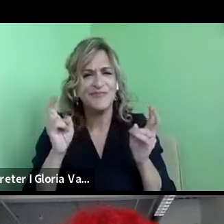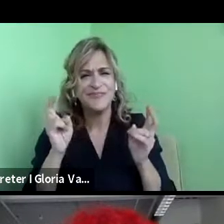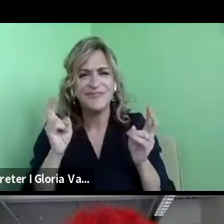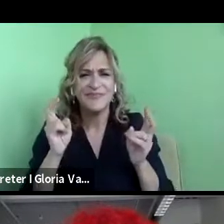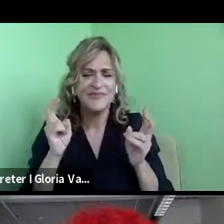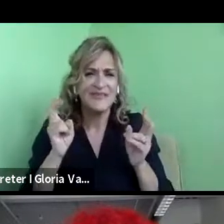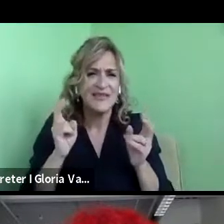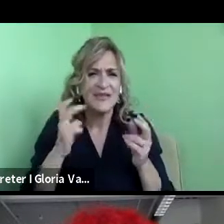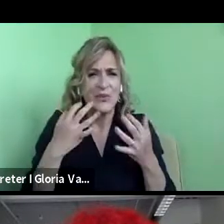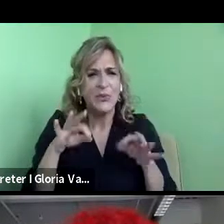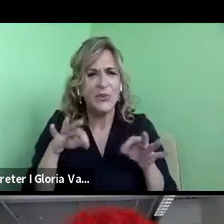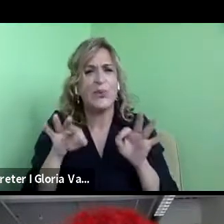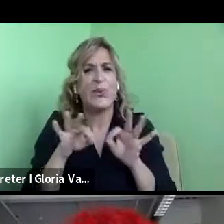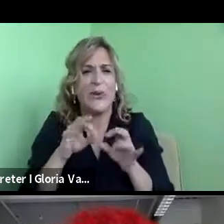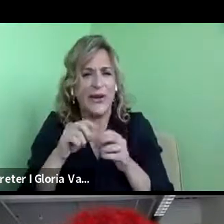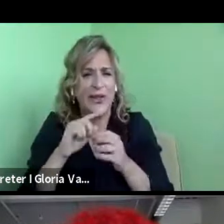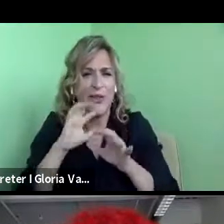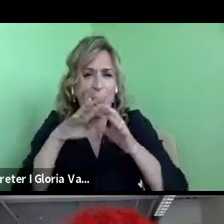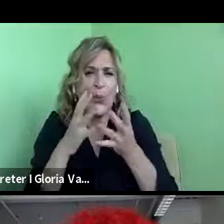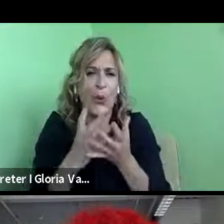thinking about artists' rights, you know.